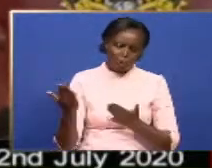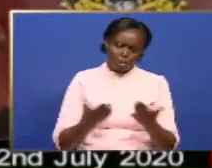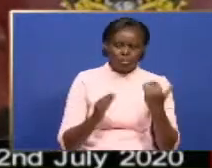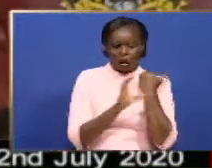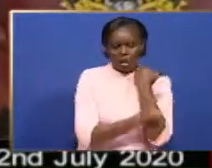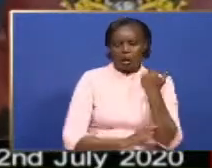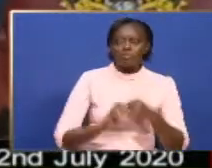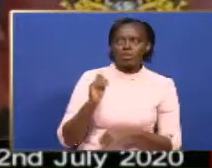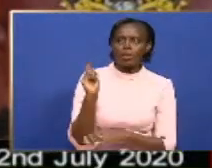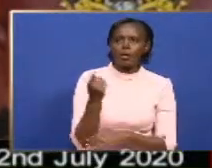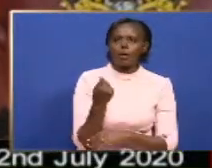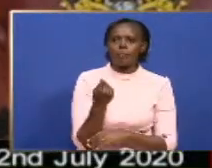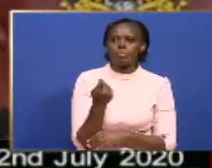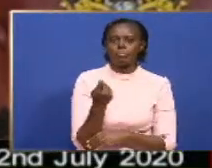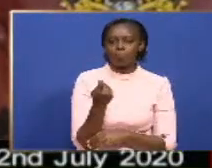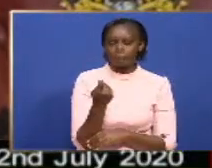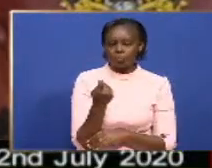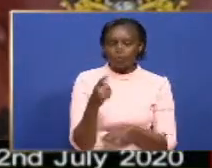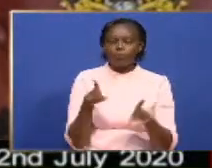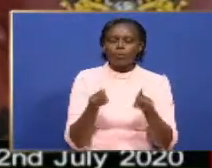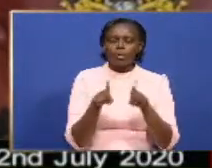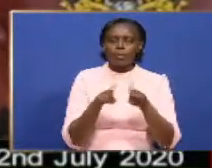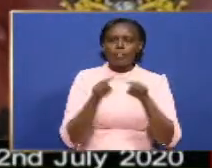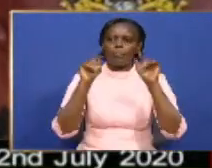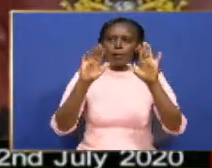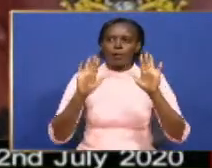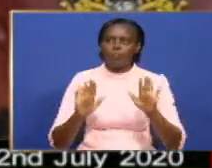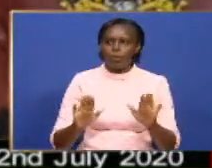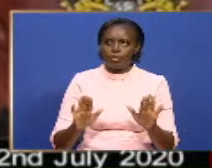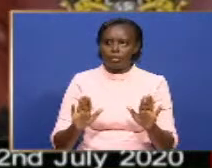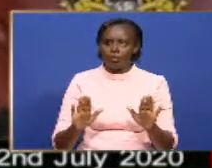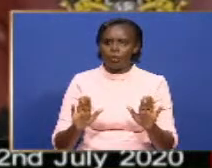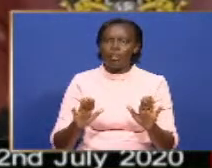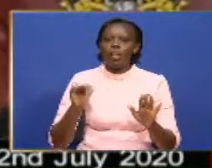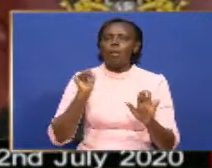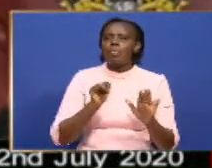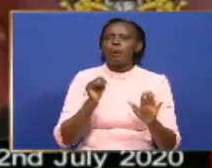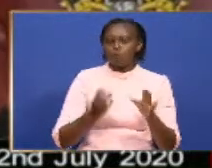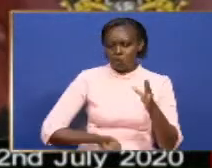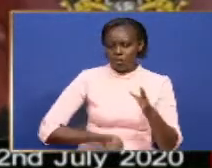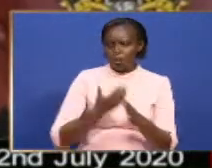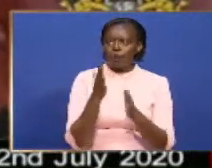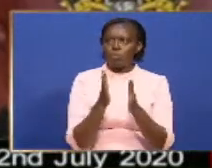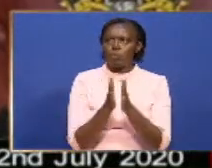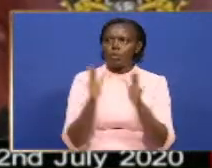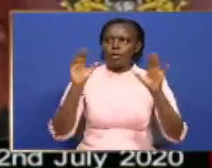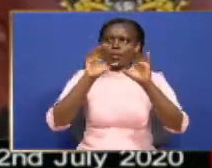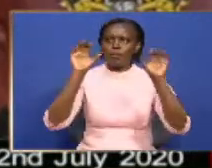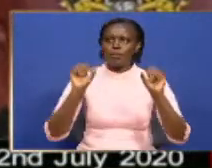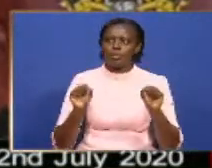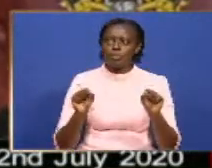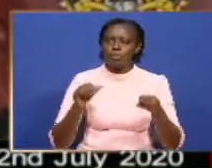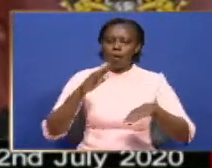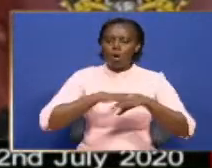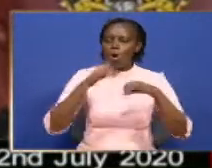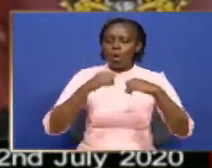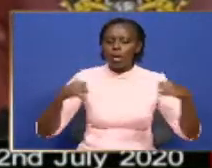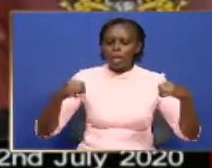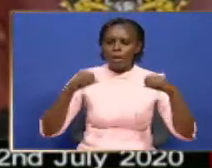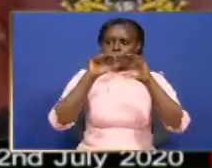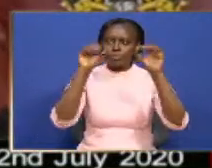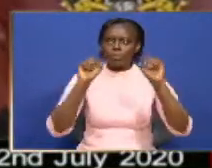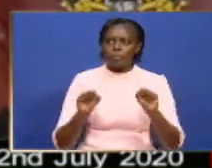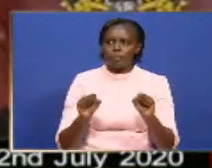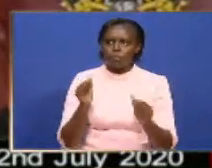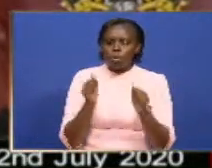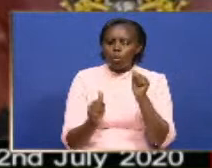Speaker. It is also important that we come up with a system, an online system,